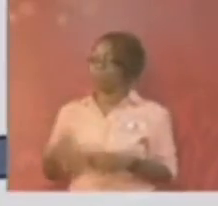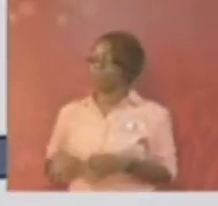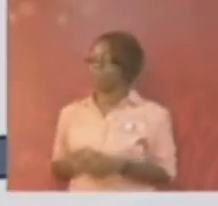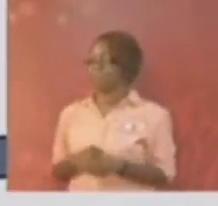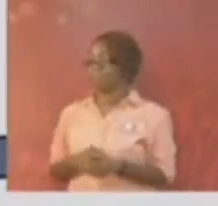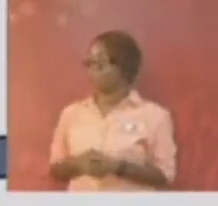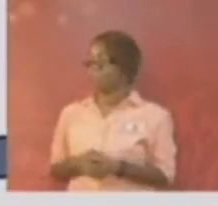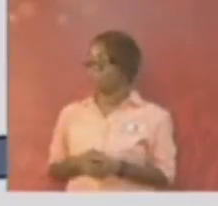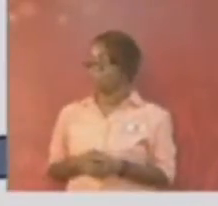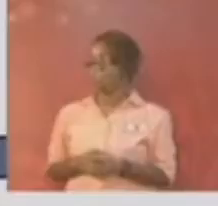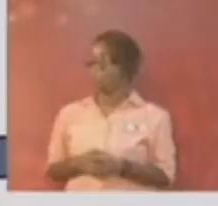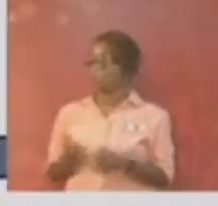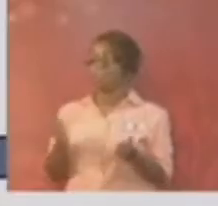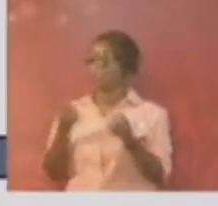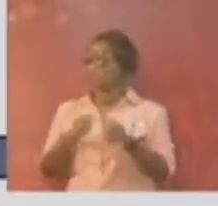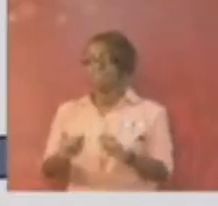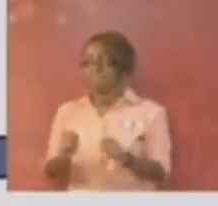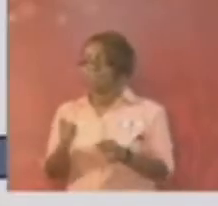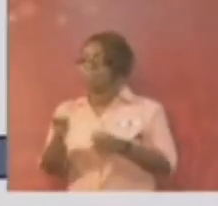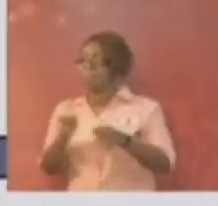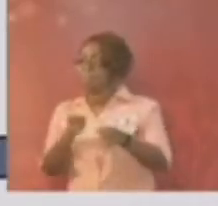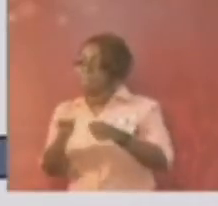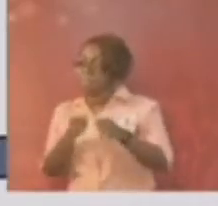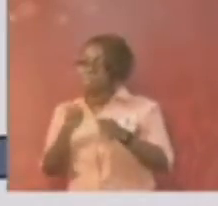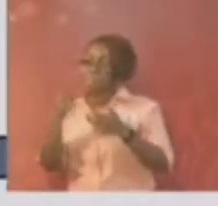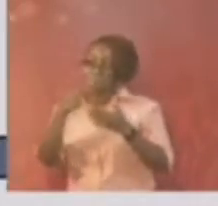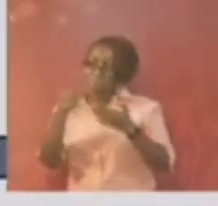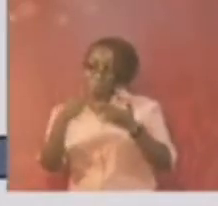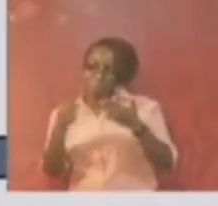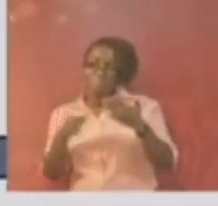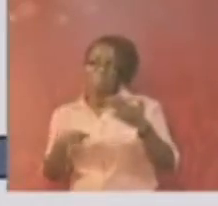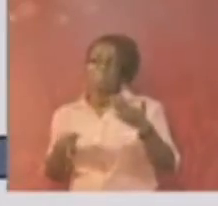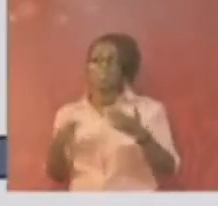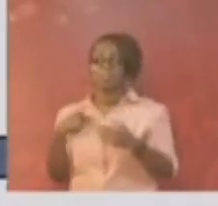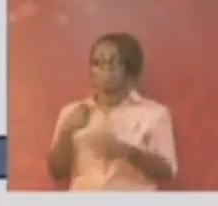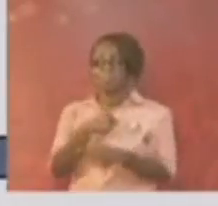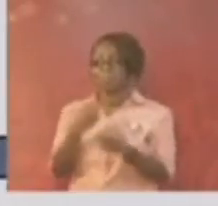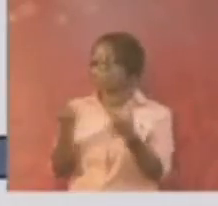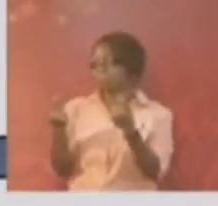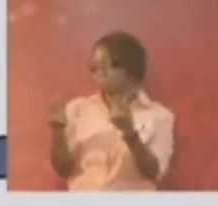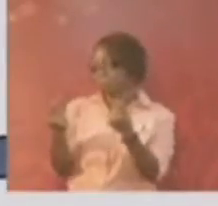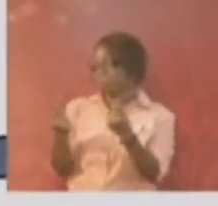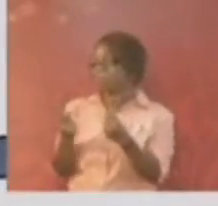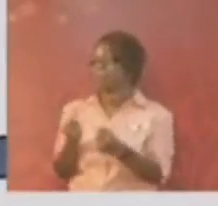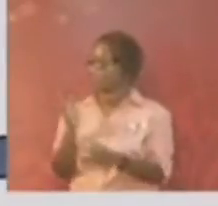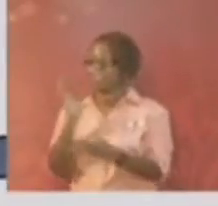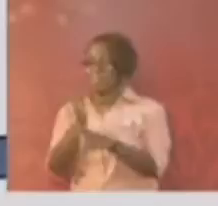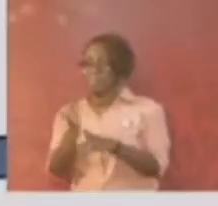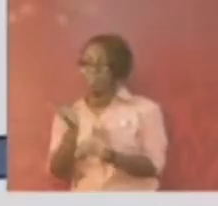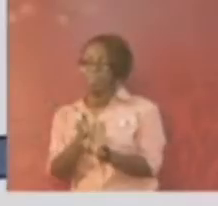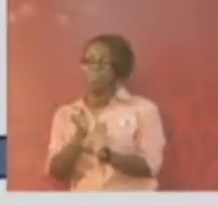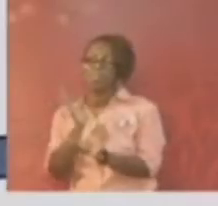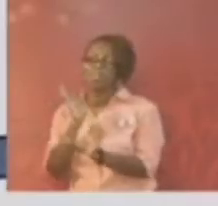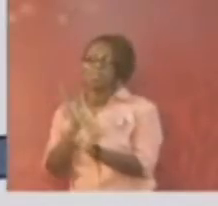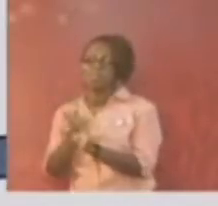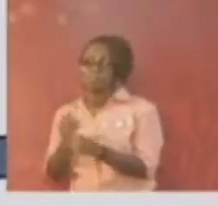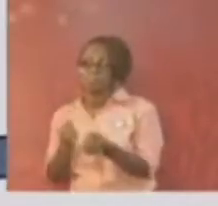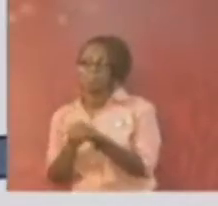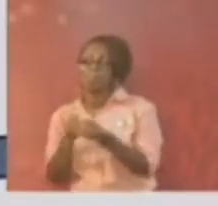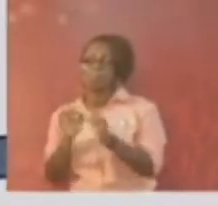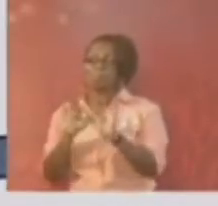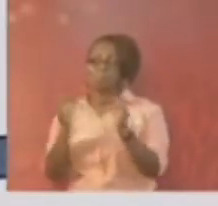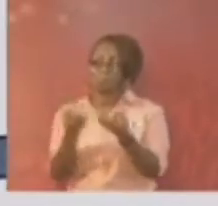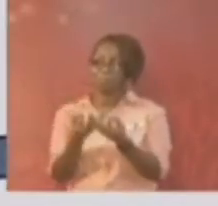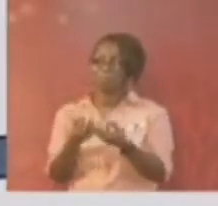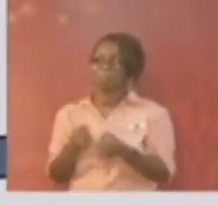manage these, we've had to engage in interventions that support the family, support the social